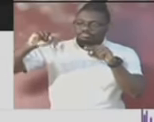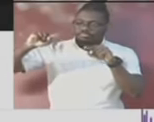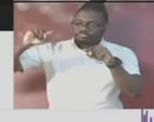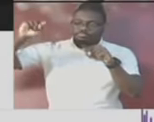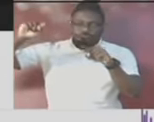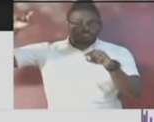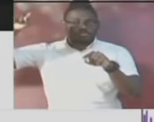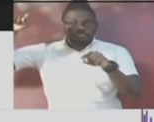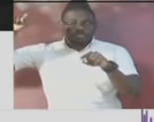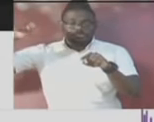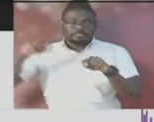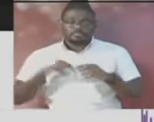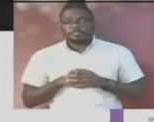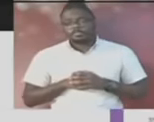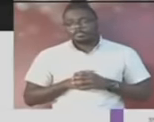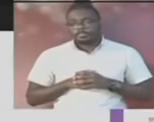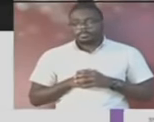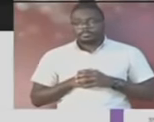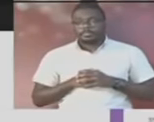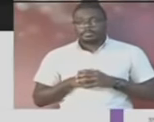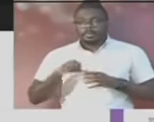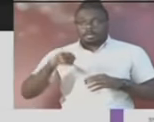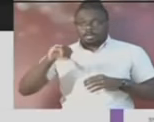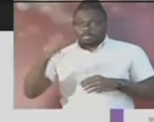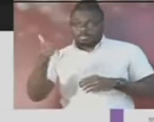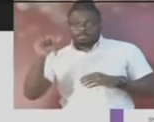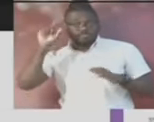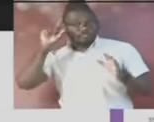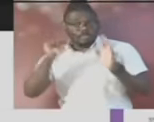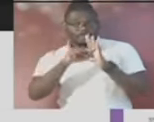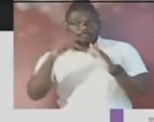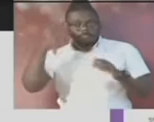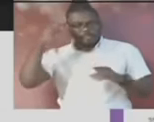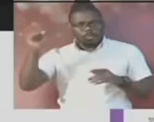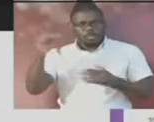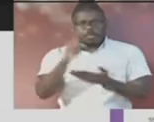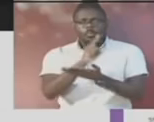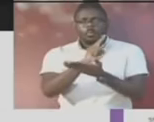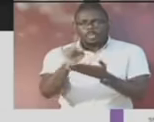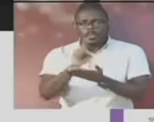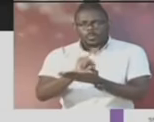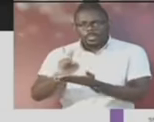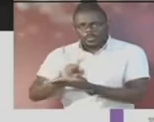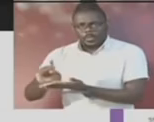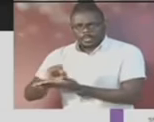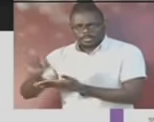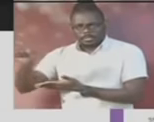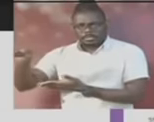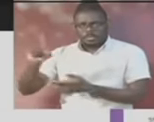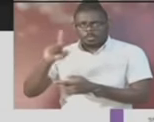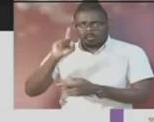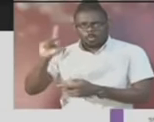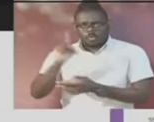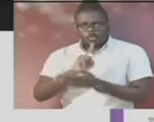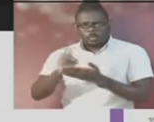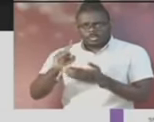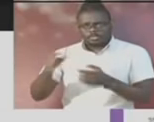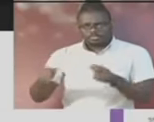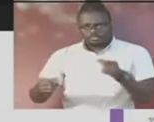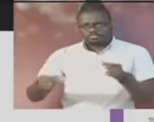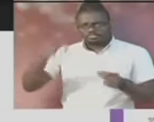see basically the same thing, where the bars now represent 1 week's worth of data. And from about